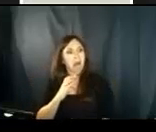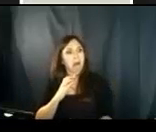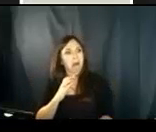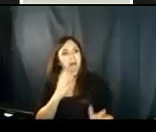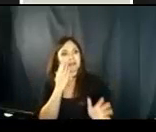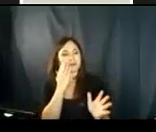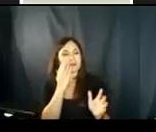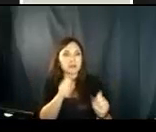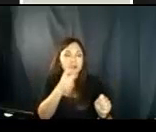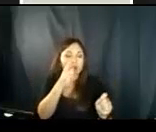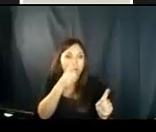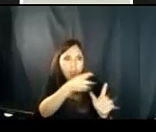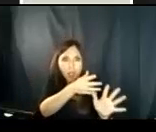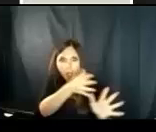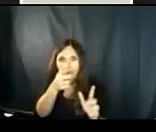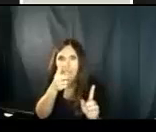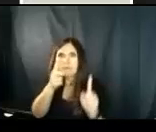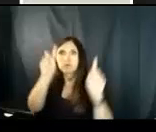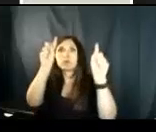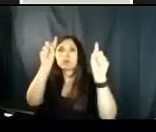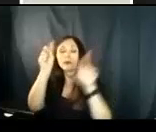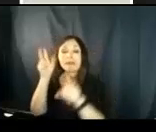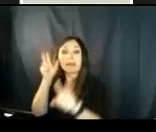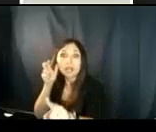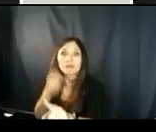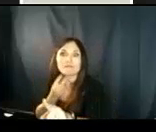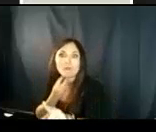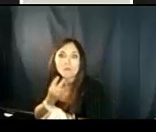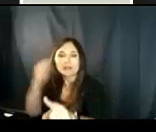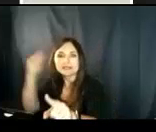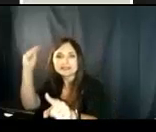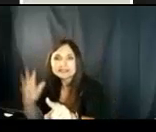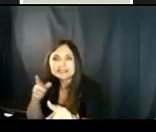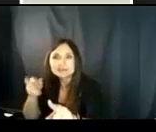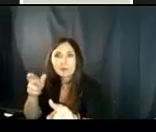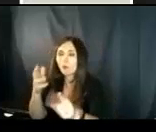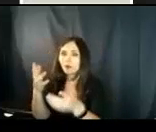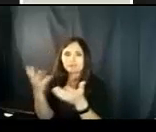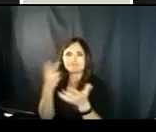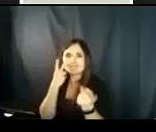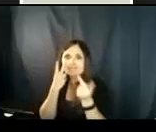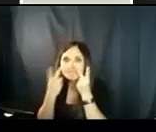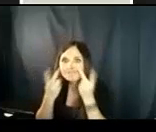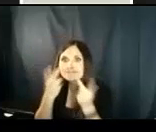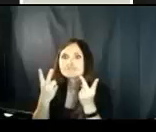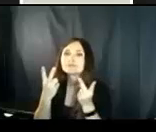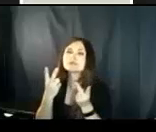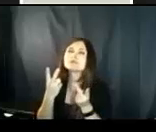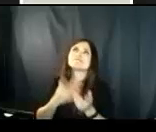were able to accomplish something, and somehow they hear that online teacher voice there celebrating or